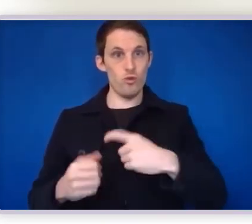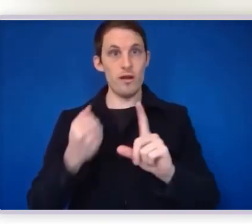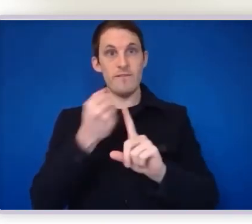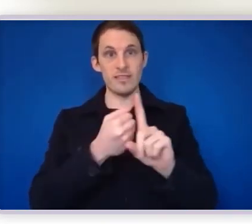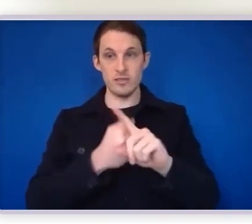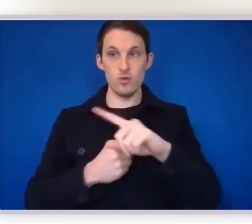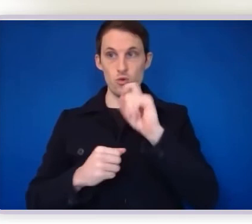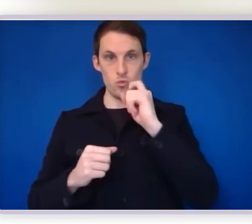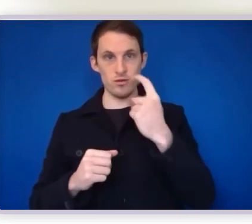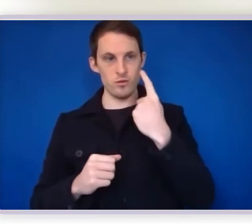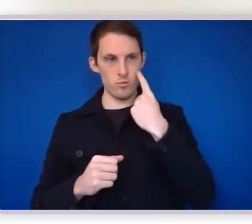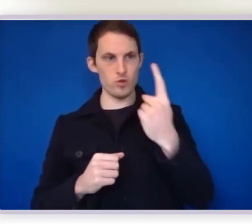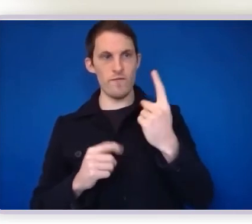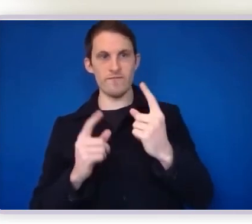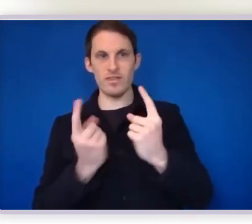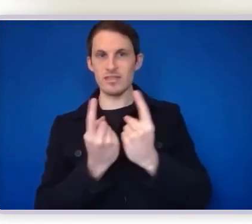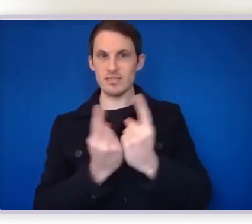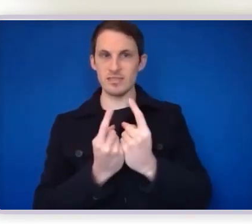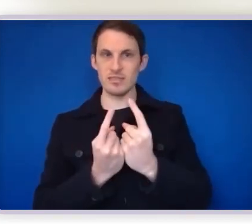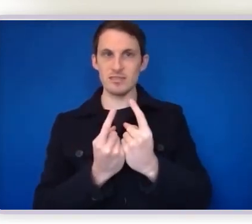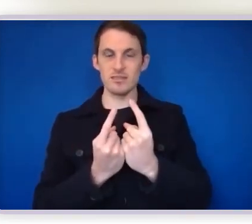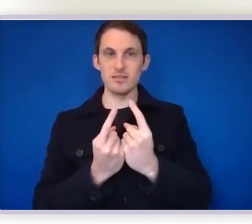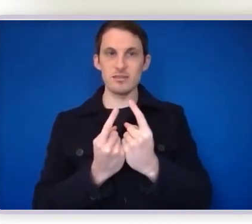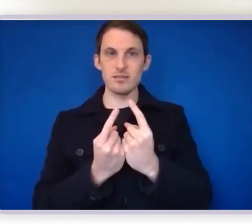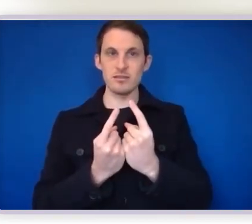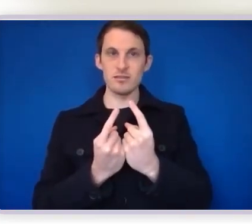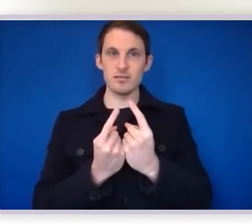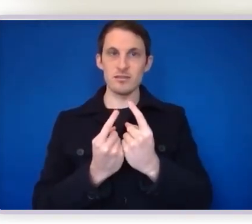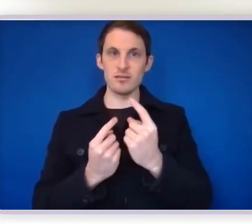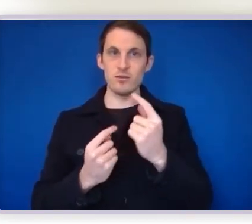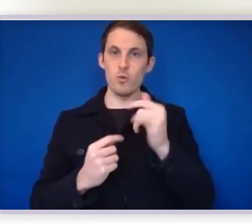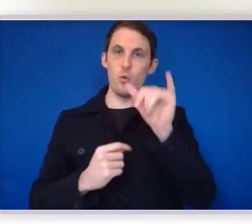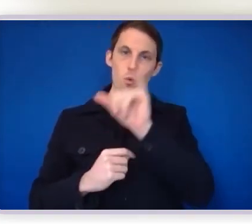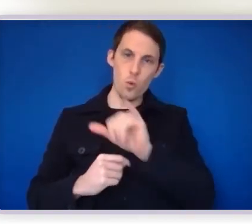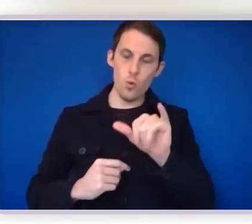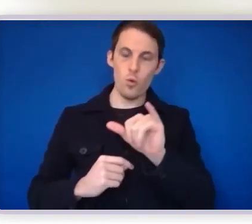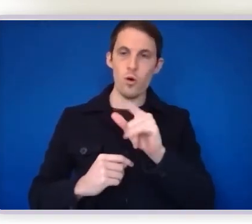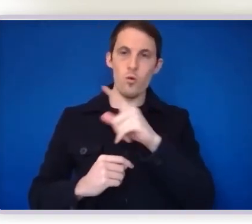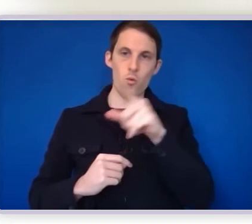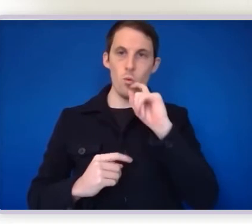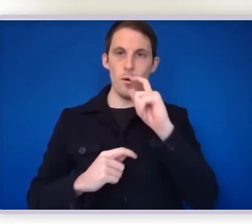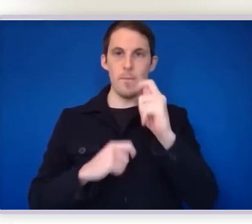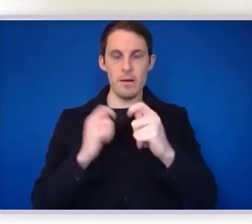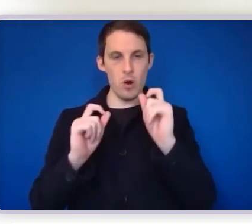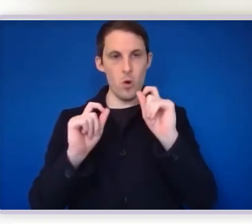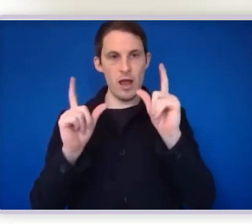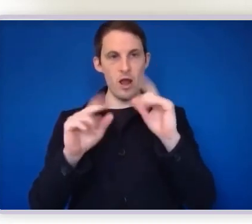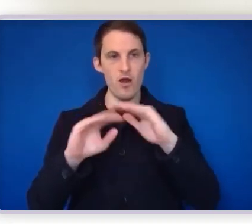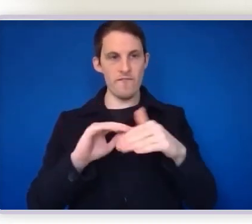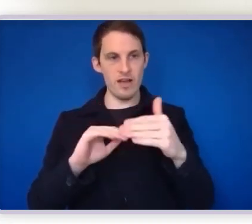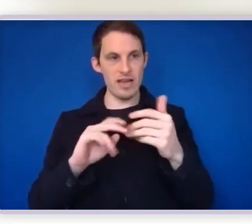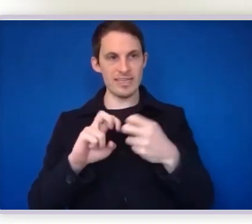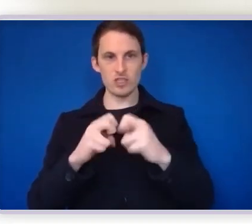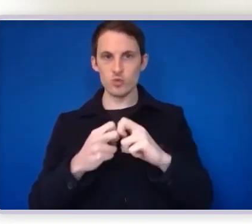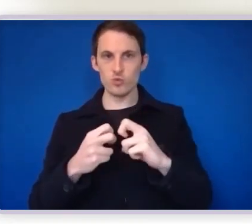things and excuse me, will become aware of issues in